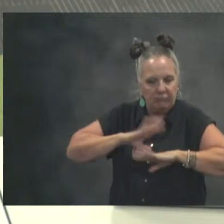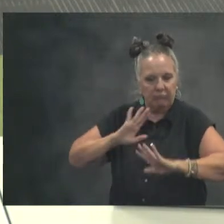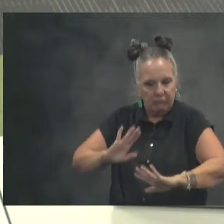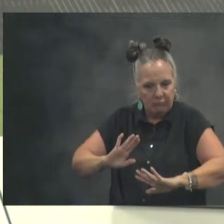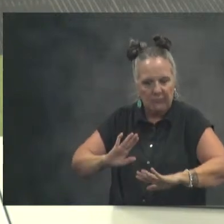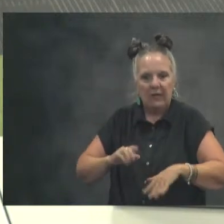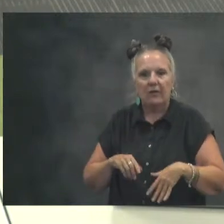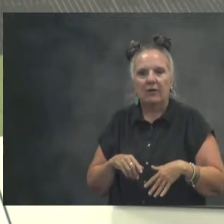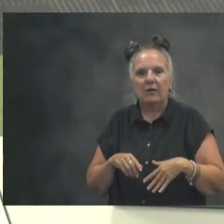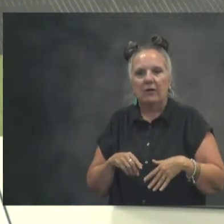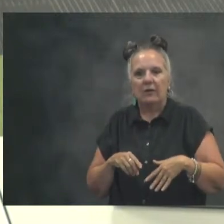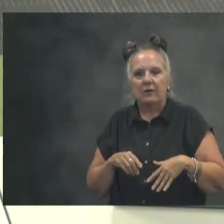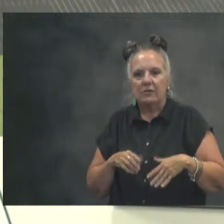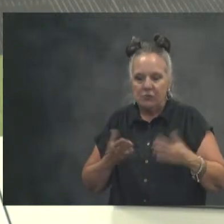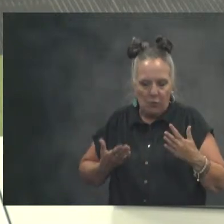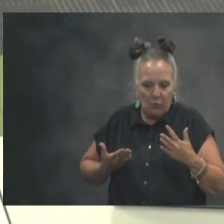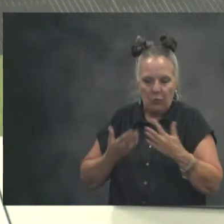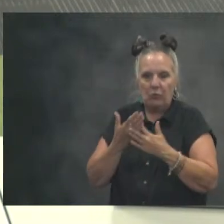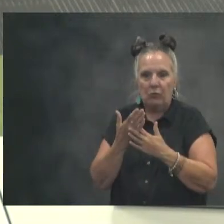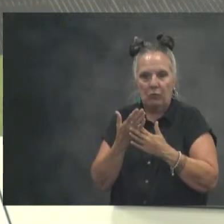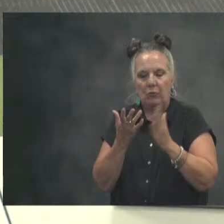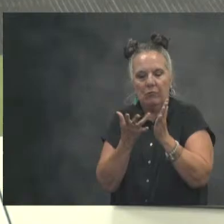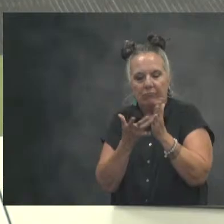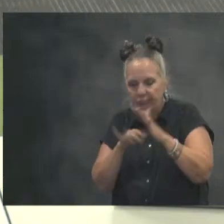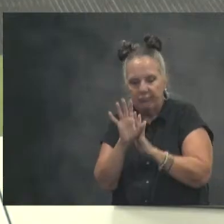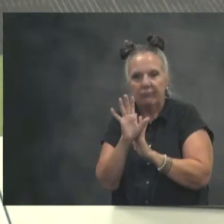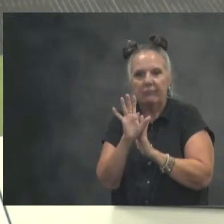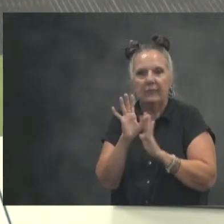those grade levels for the 5 years.